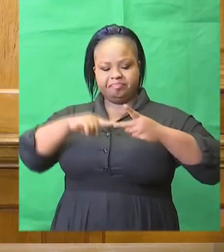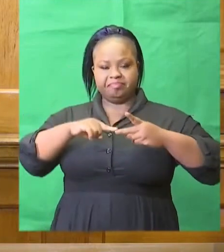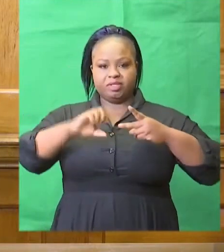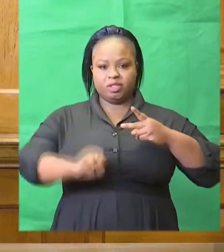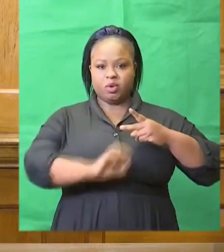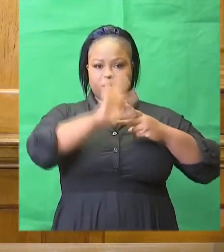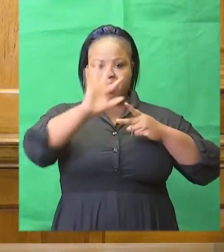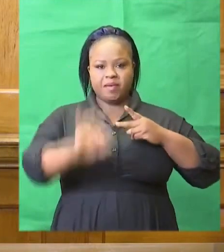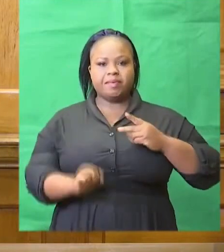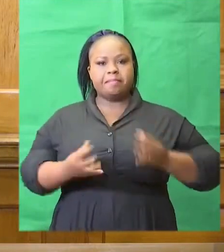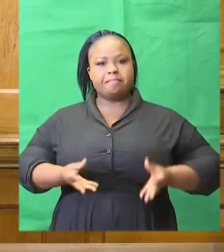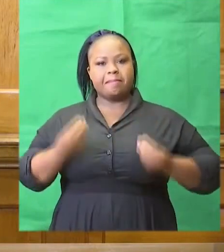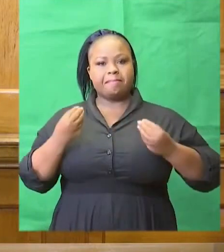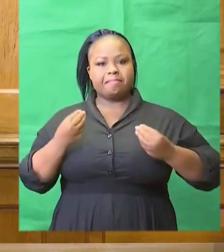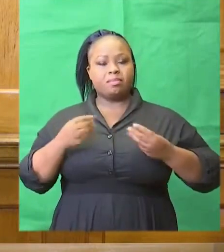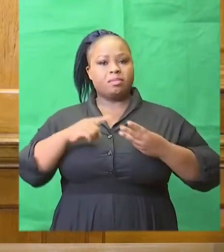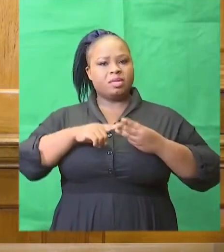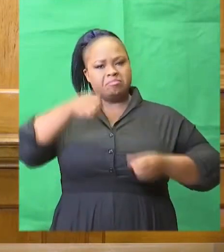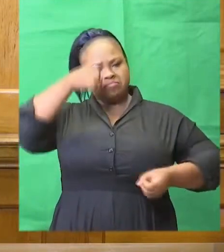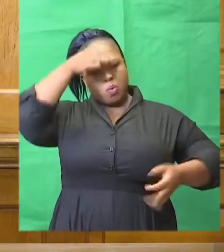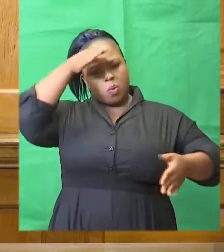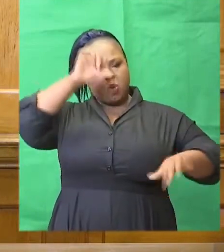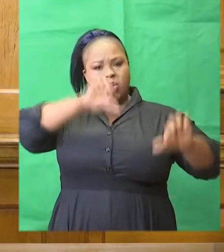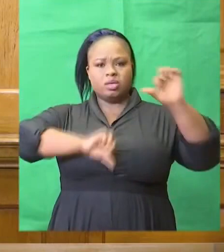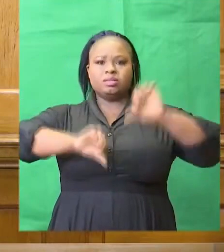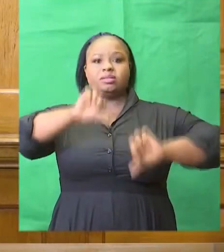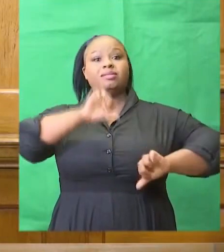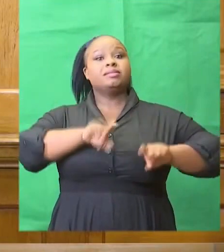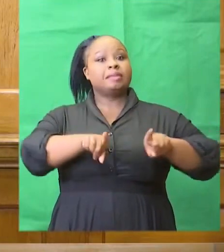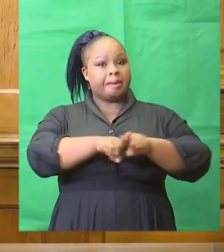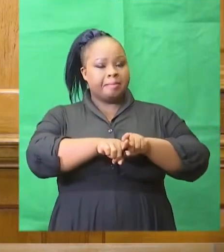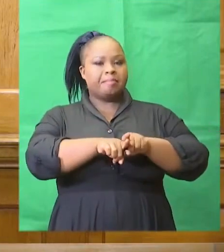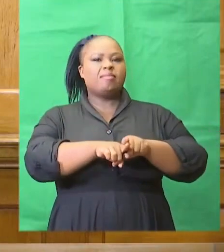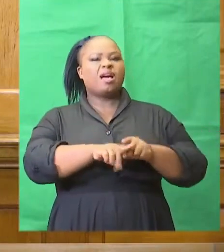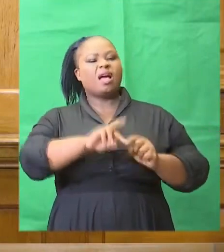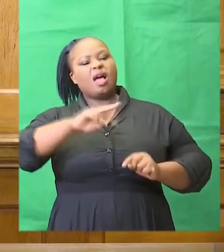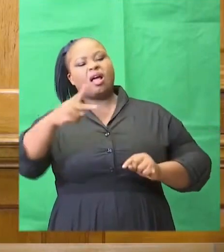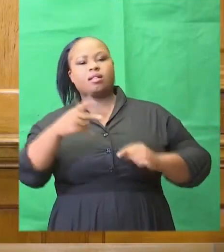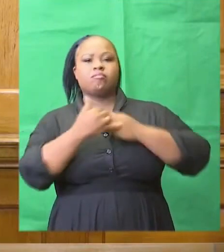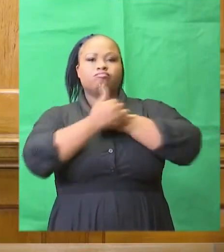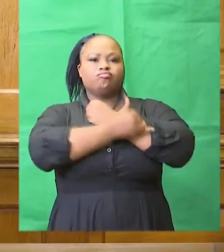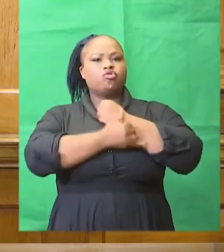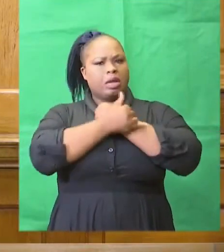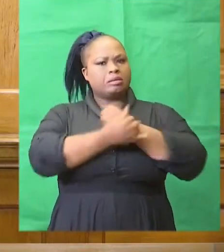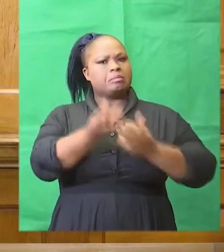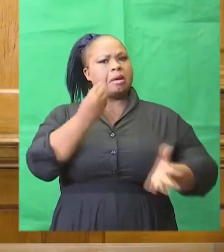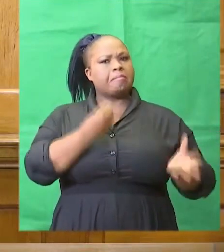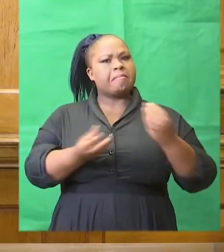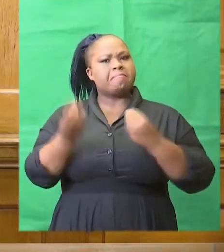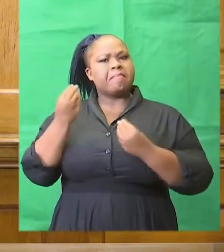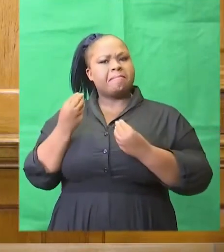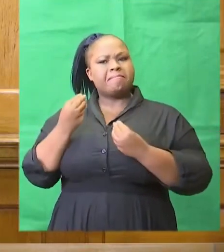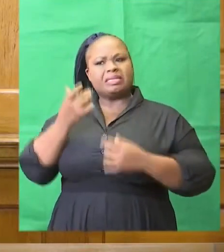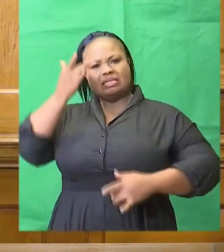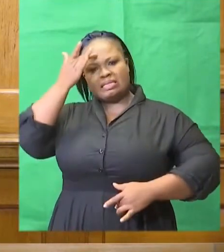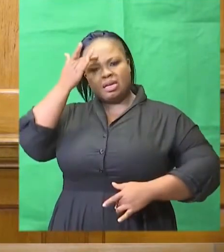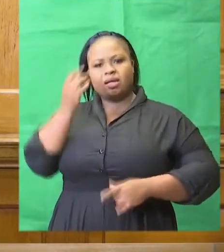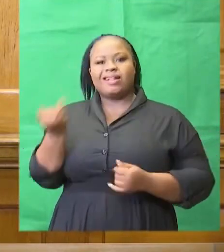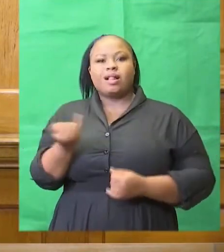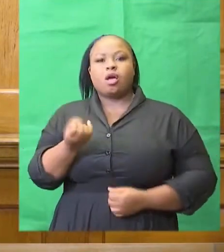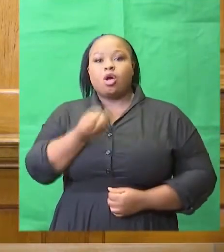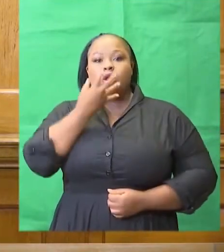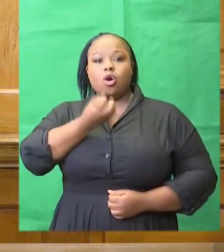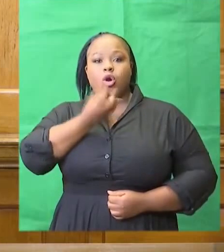Africa. And scientists have also identified cases in countries such as Hong